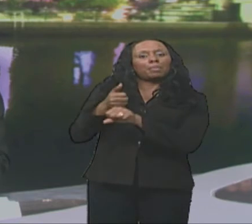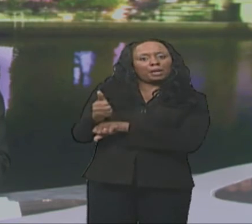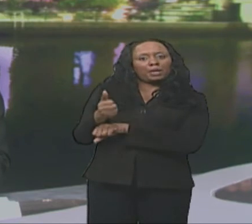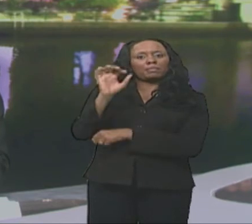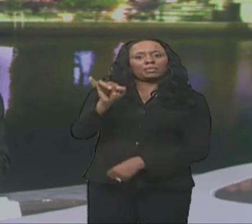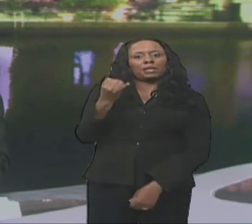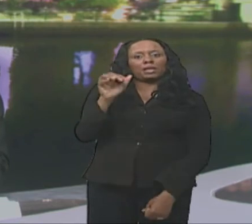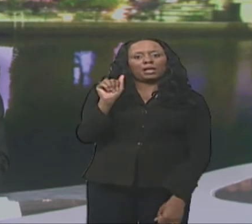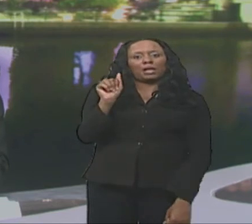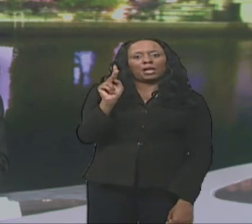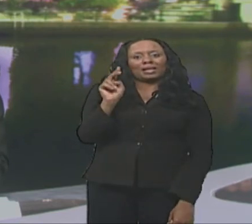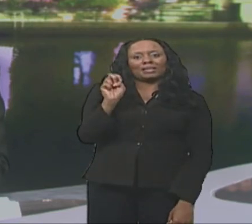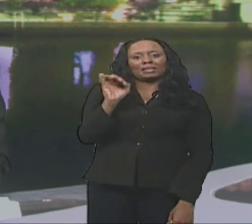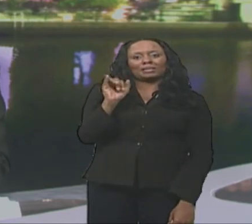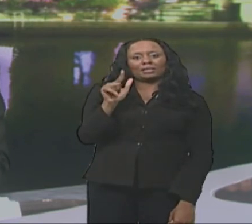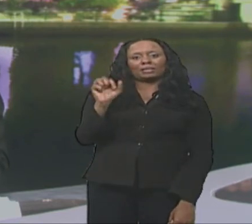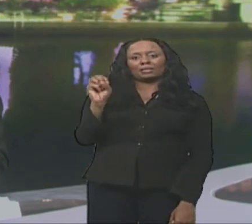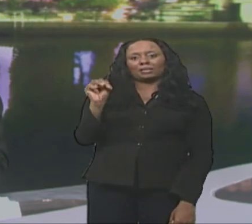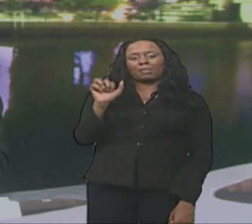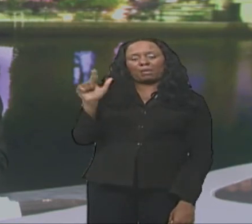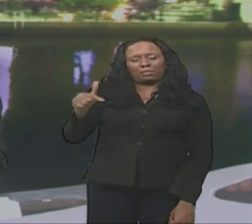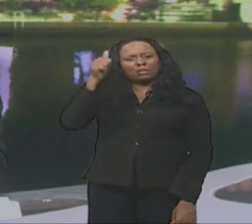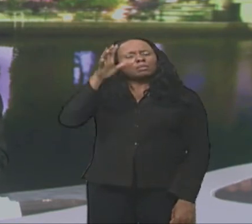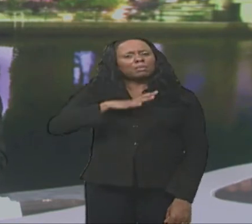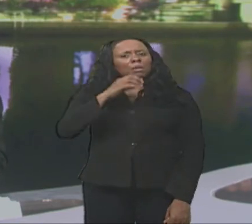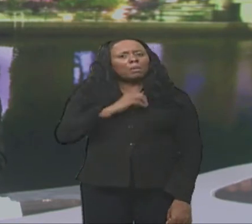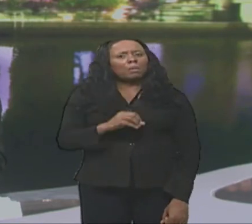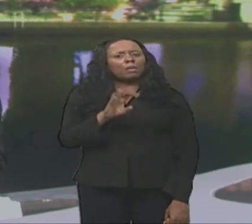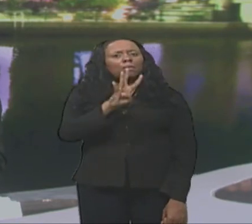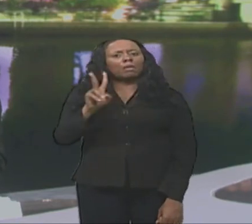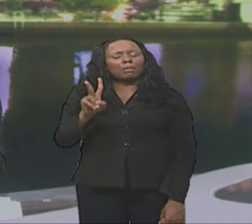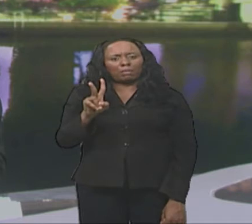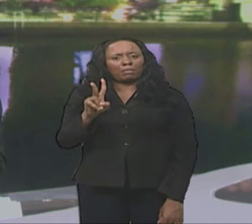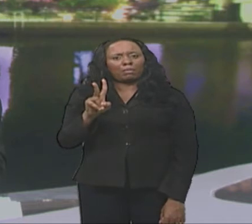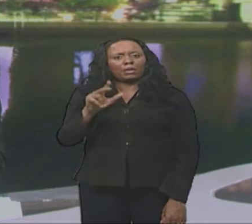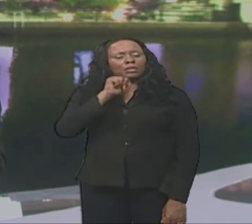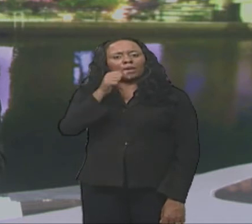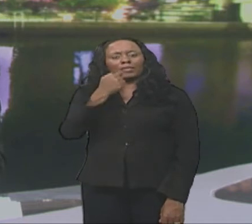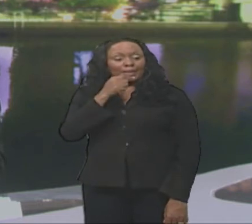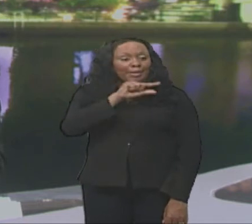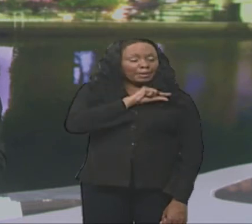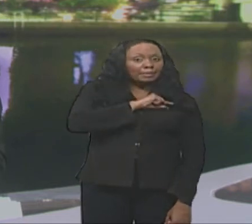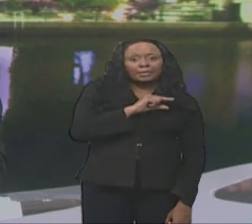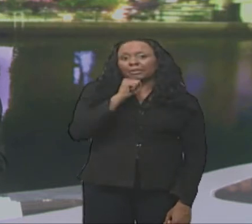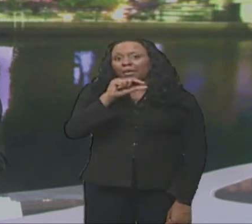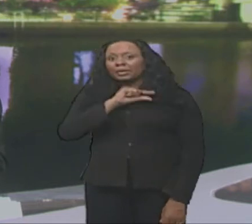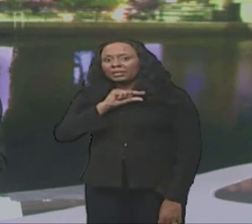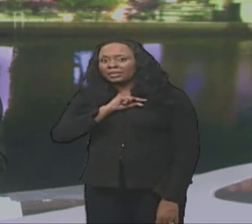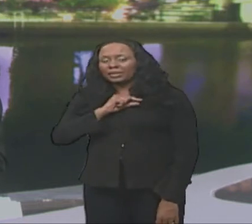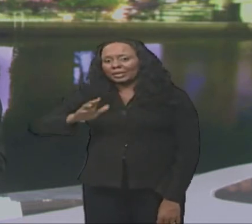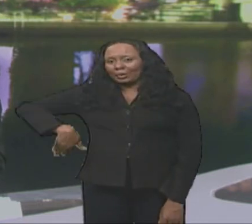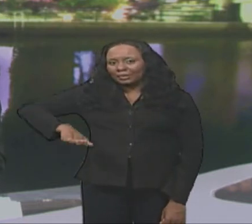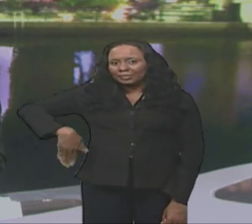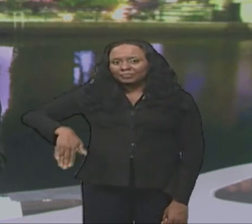Small. 42-year-old Adrian O'Brien Williams of Henley Land was not required to plead when he appeared before Magistrate Douglas Frederick